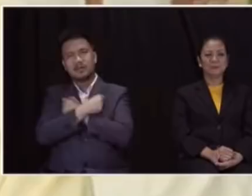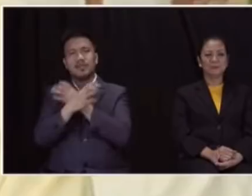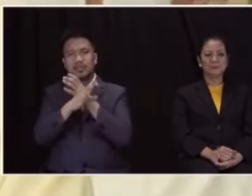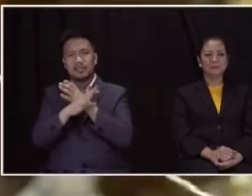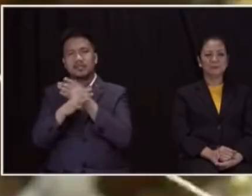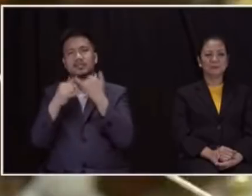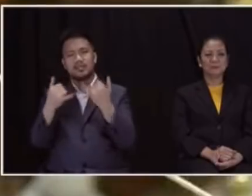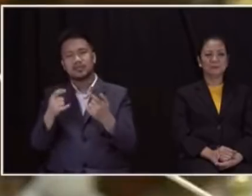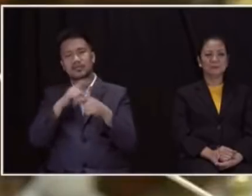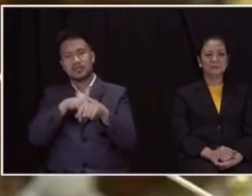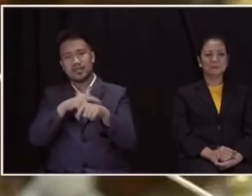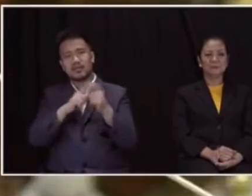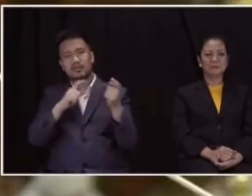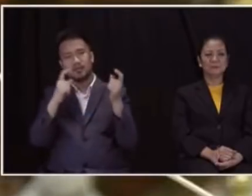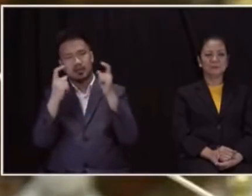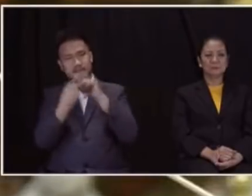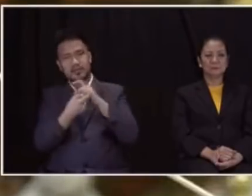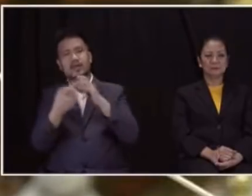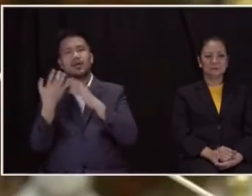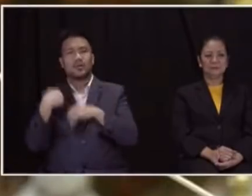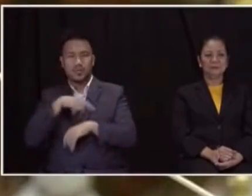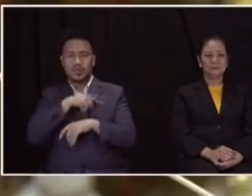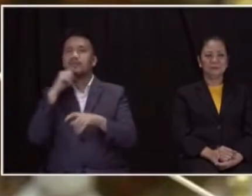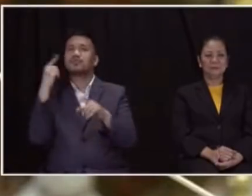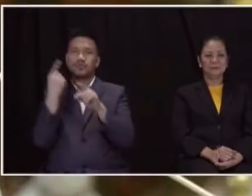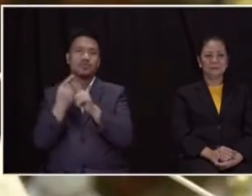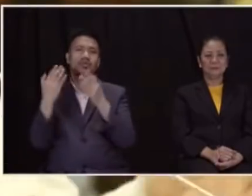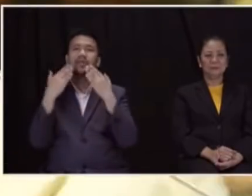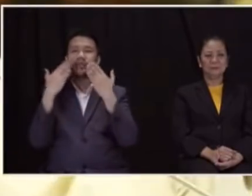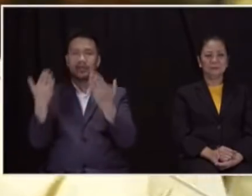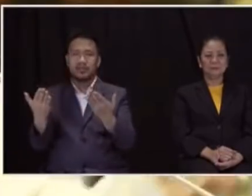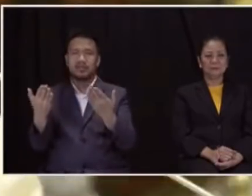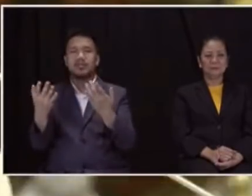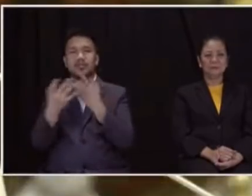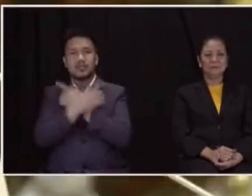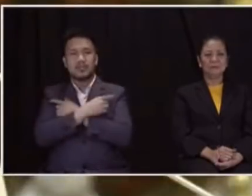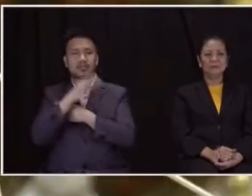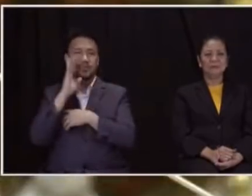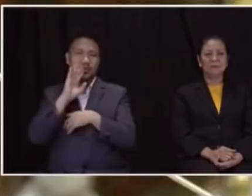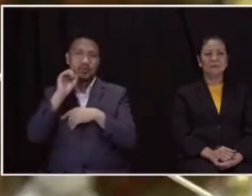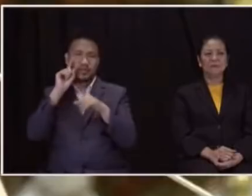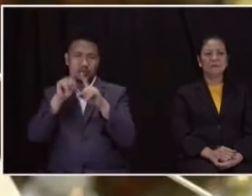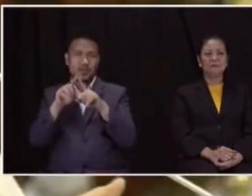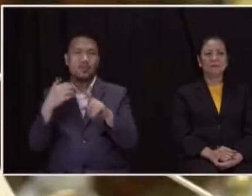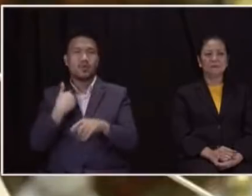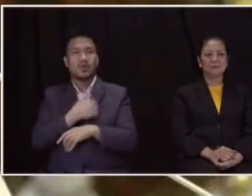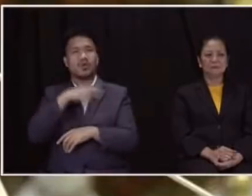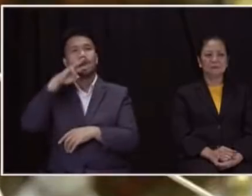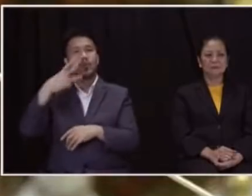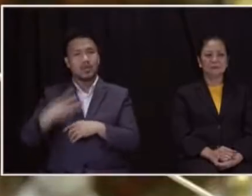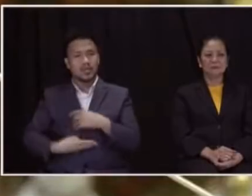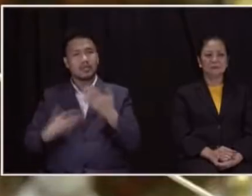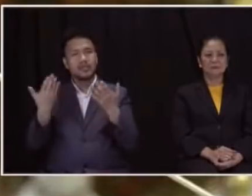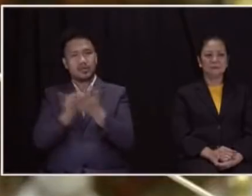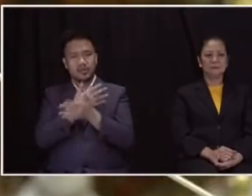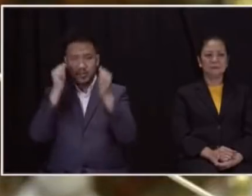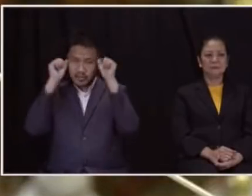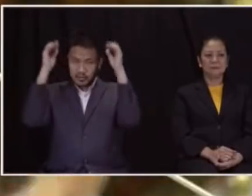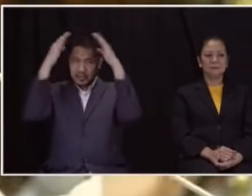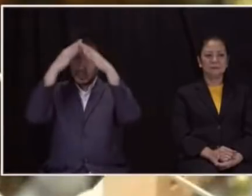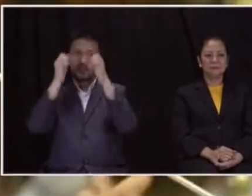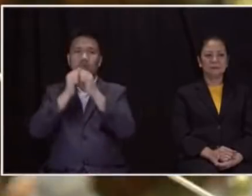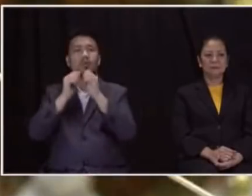of transition. We are deeply grateful to you. Dear brothers and sisters, we welcome your new Archbishop today